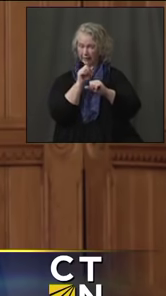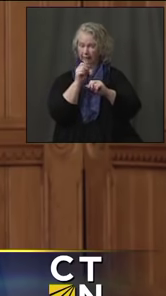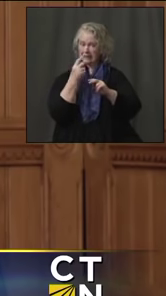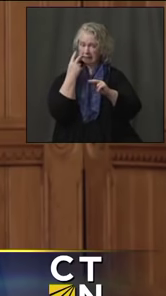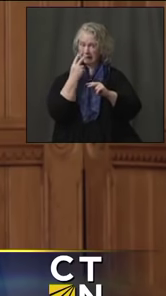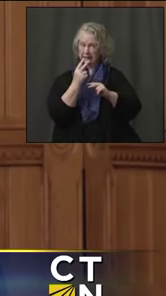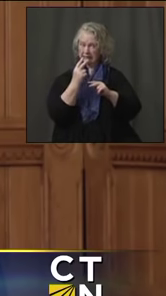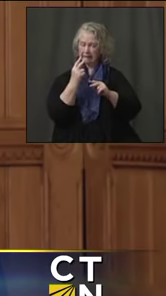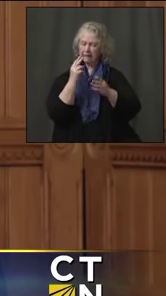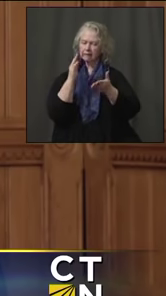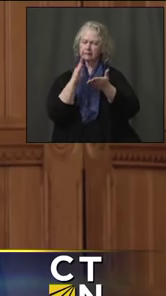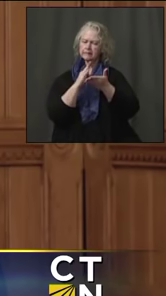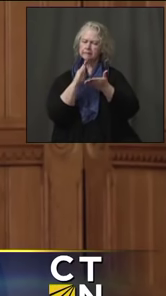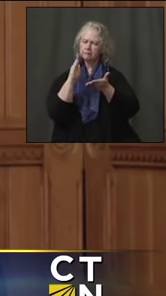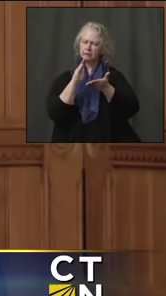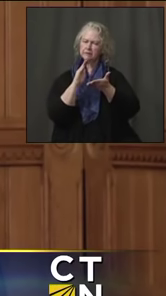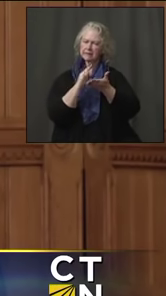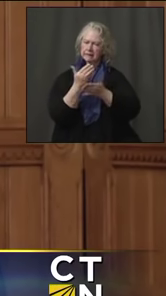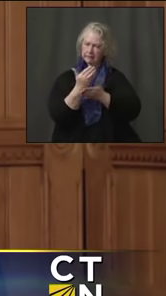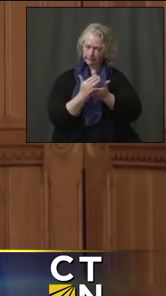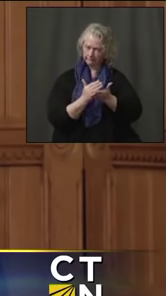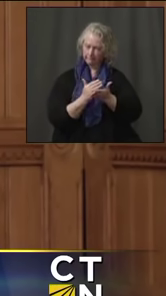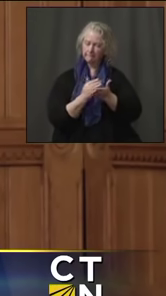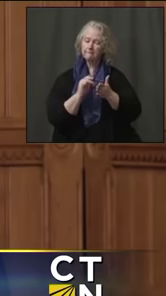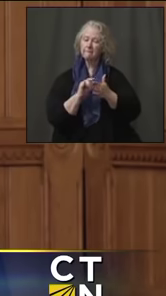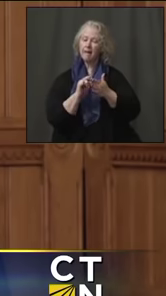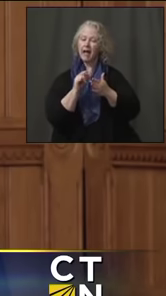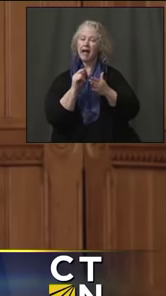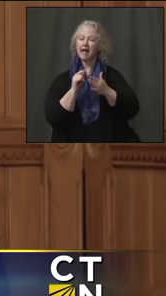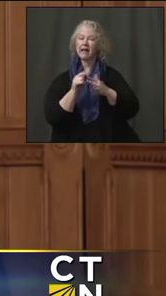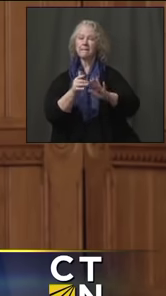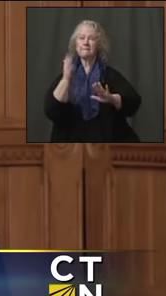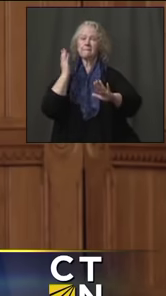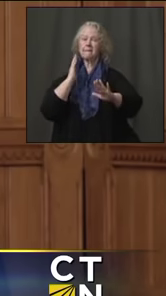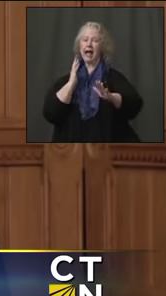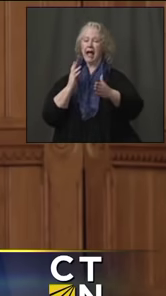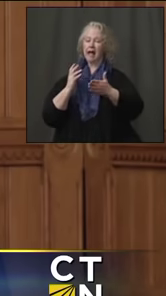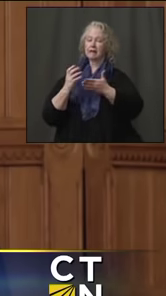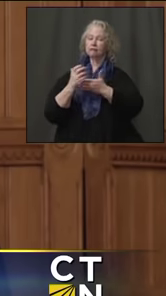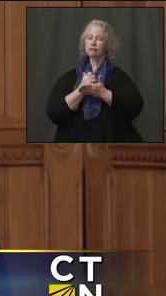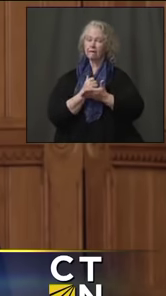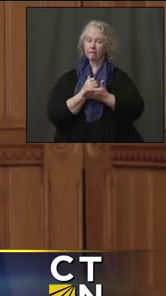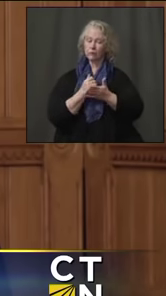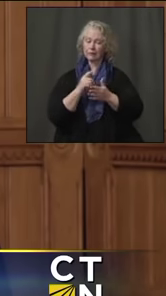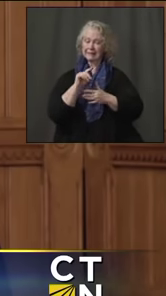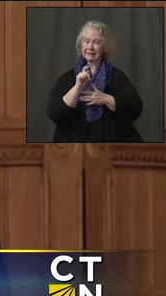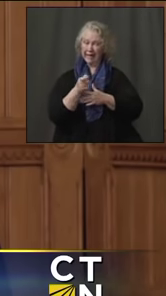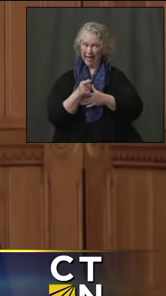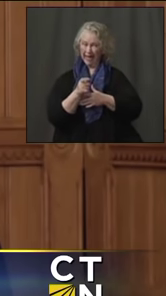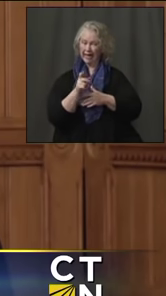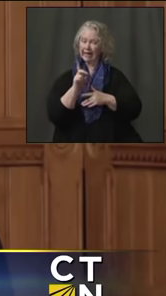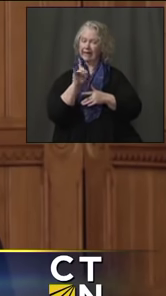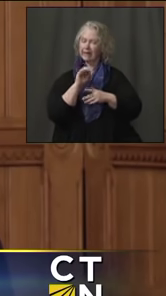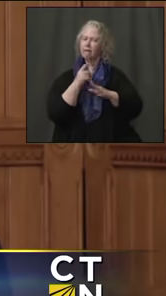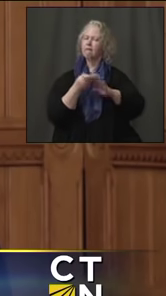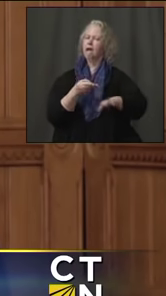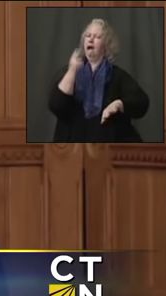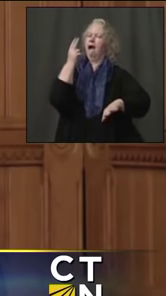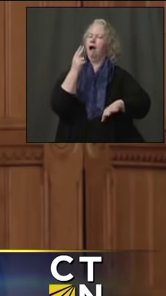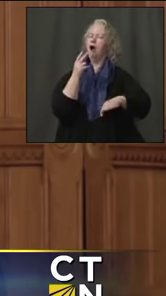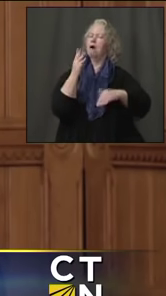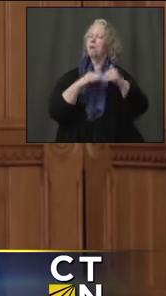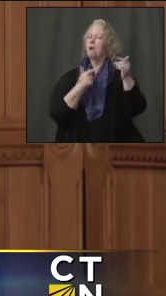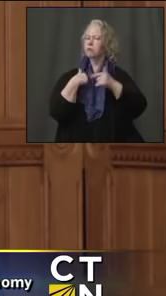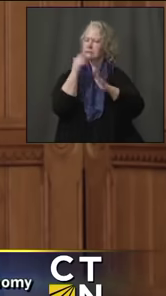estimates and finals, but an increase in pass-through entity tax, which you'll recall did come in higher than budget last